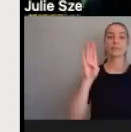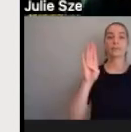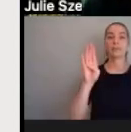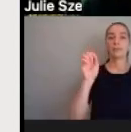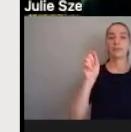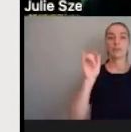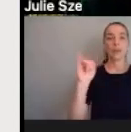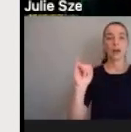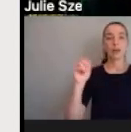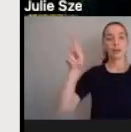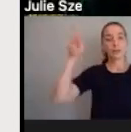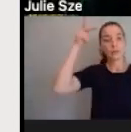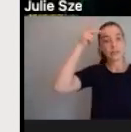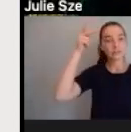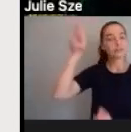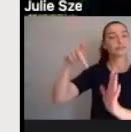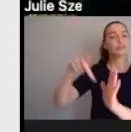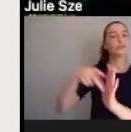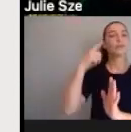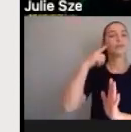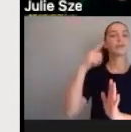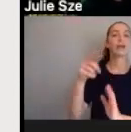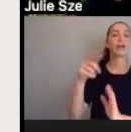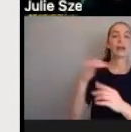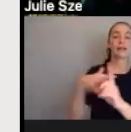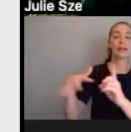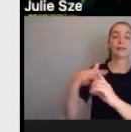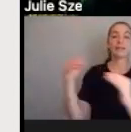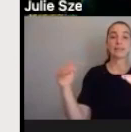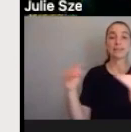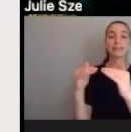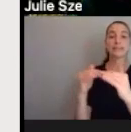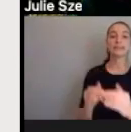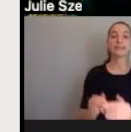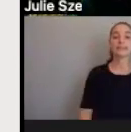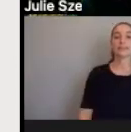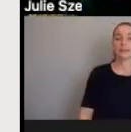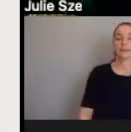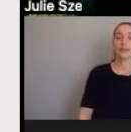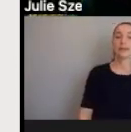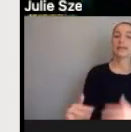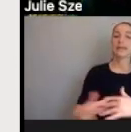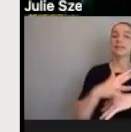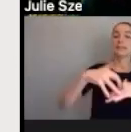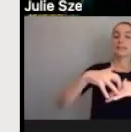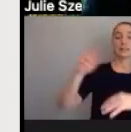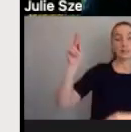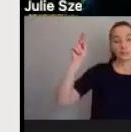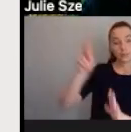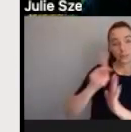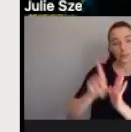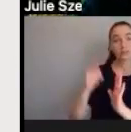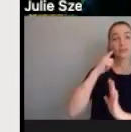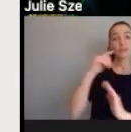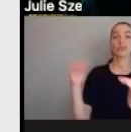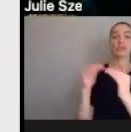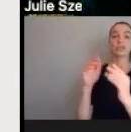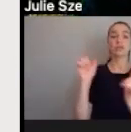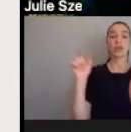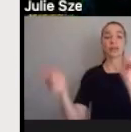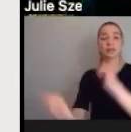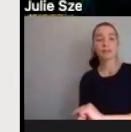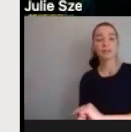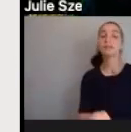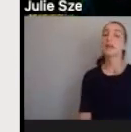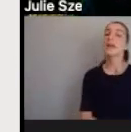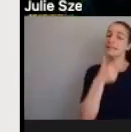transition. Um, the, the, the black, the movement for black lives has, um, also, uh, produced some recent